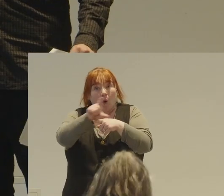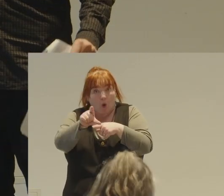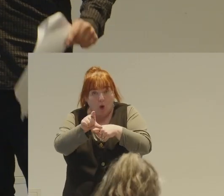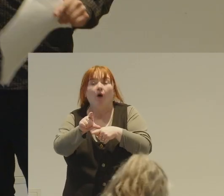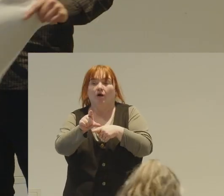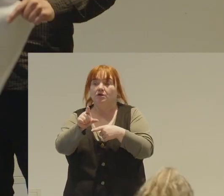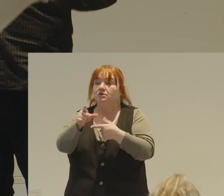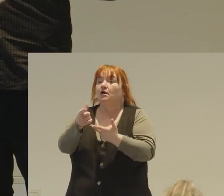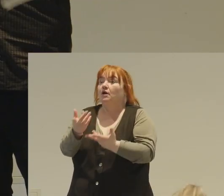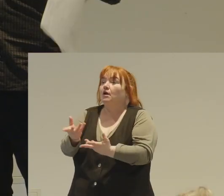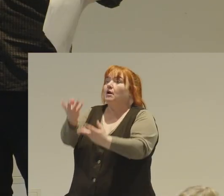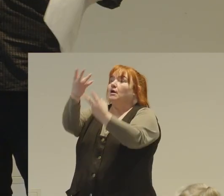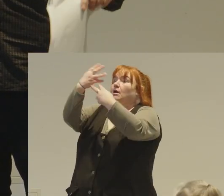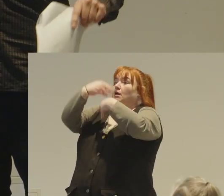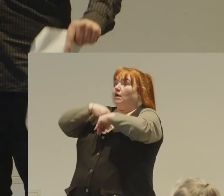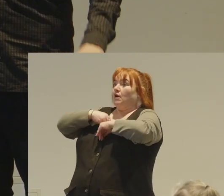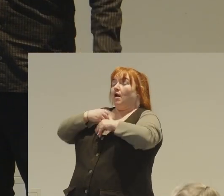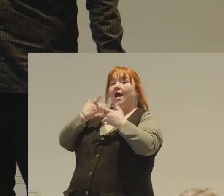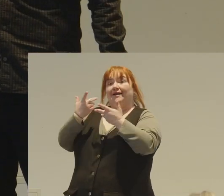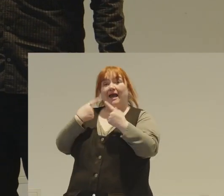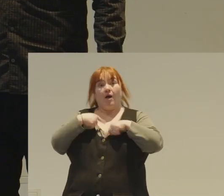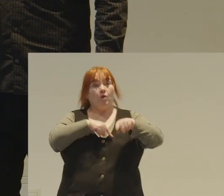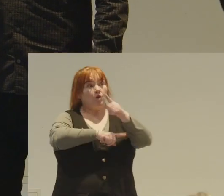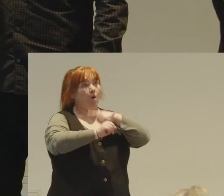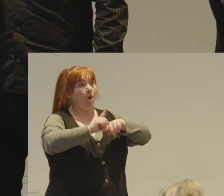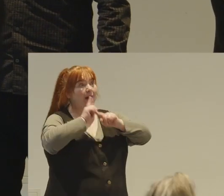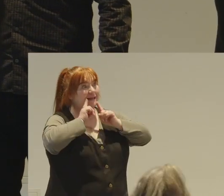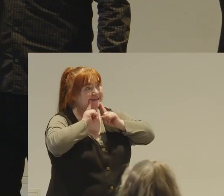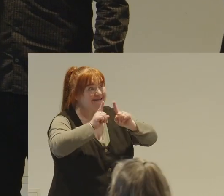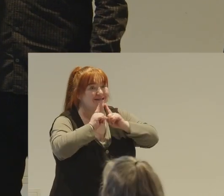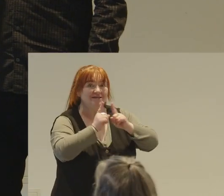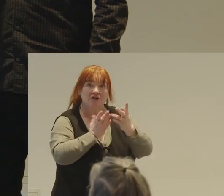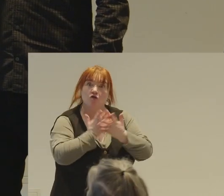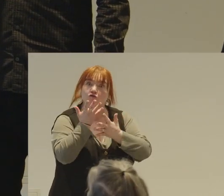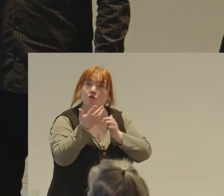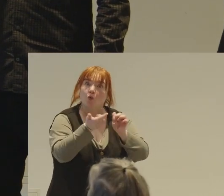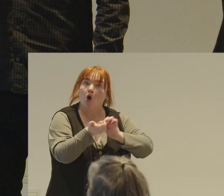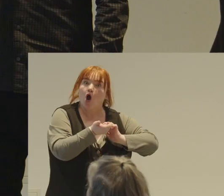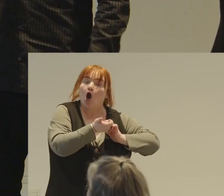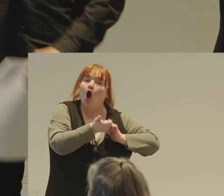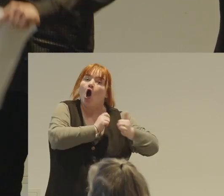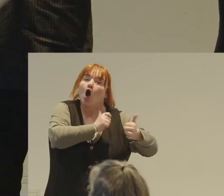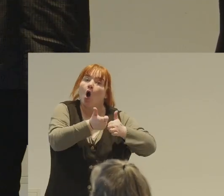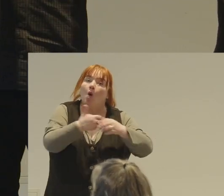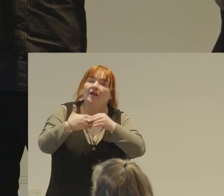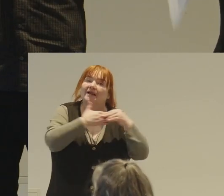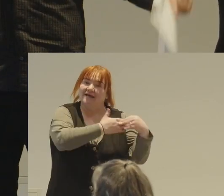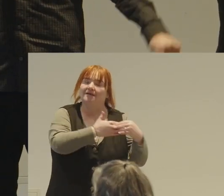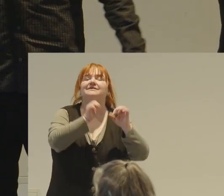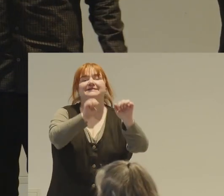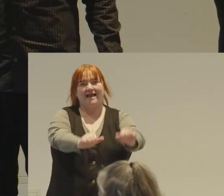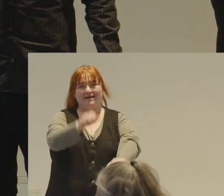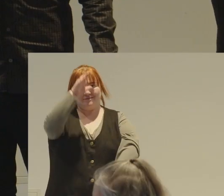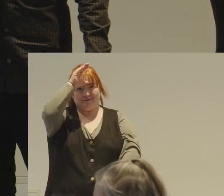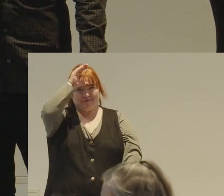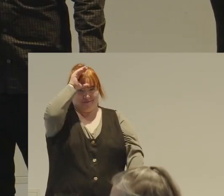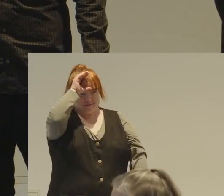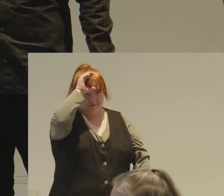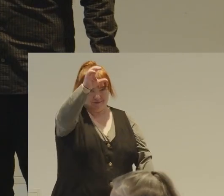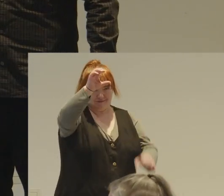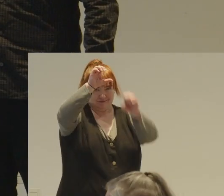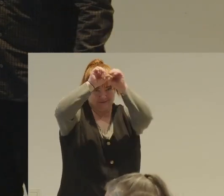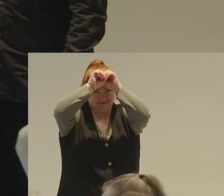that programme, you're now putting to practice as a co-leader on the new one. Yes, we're sharing our knowledge. We're sharing the knowledge and the love all around the